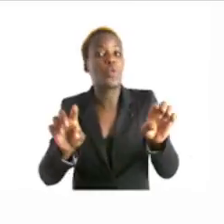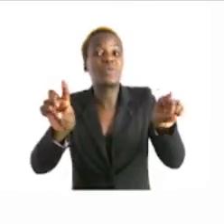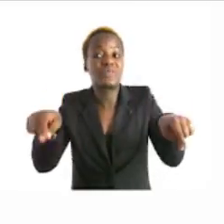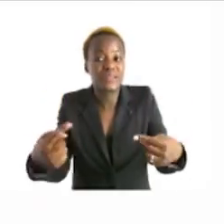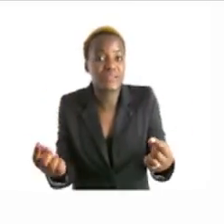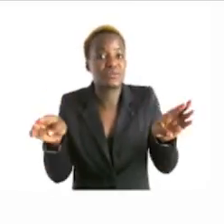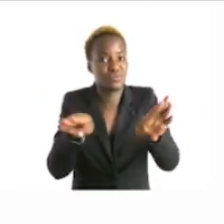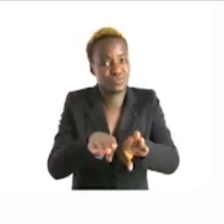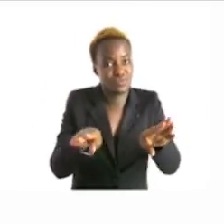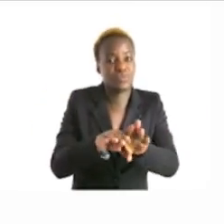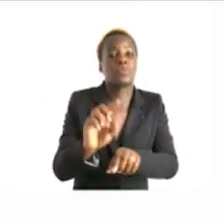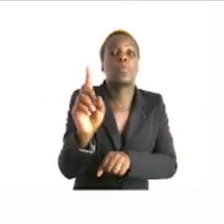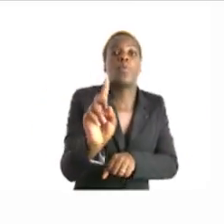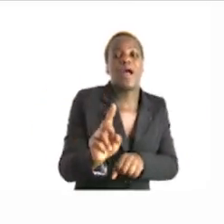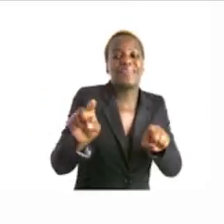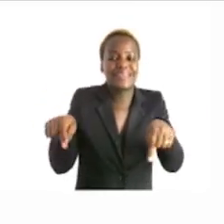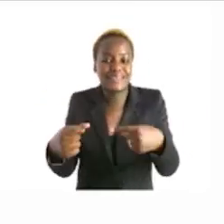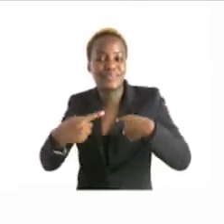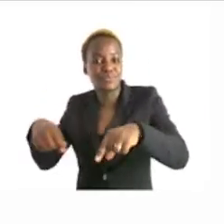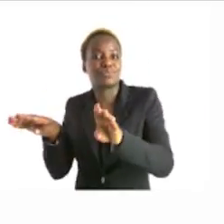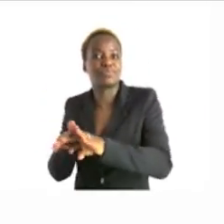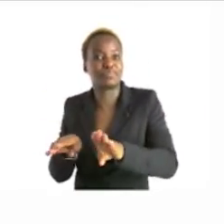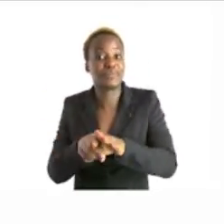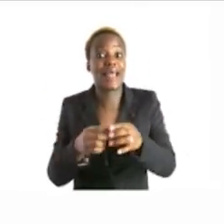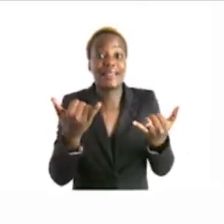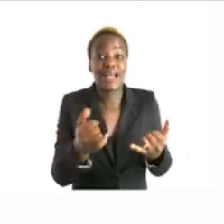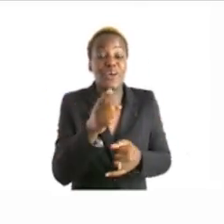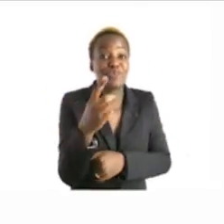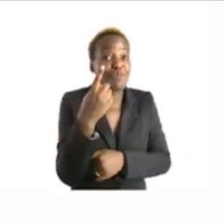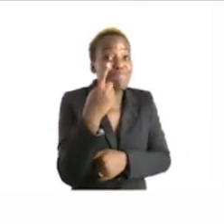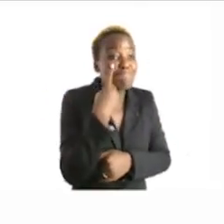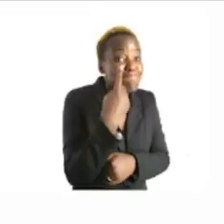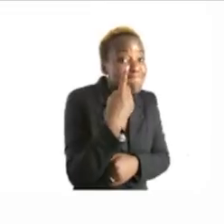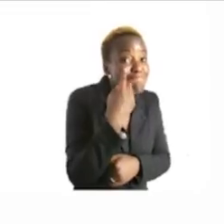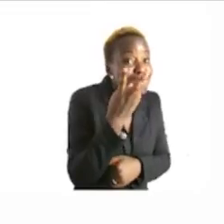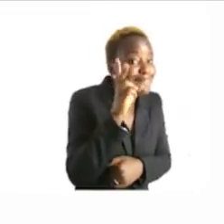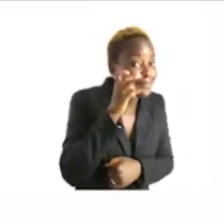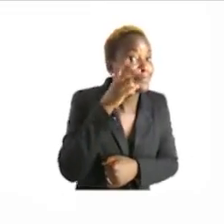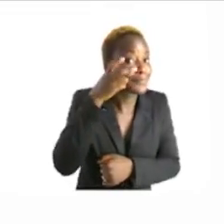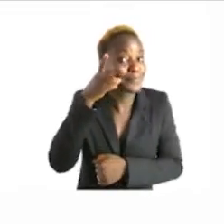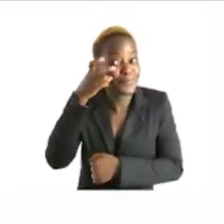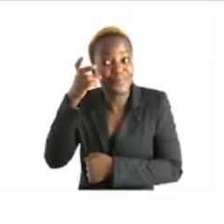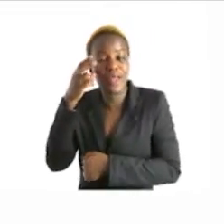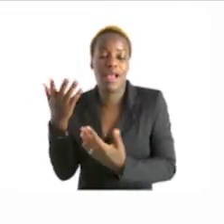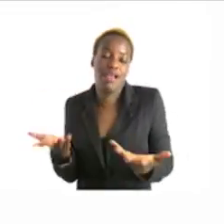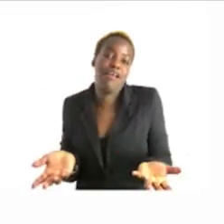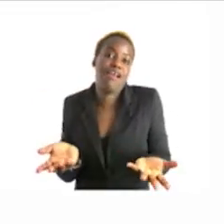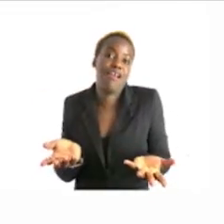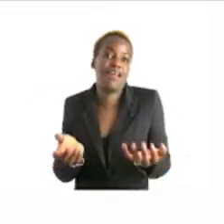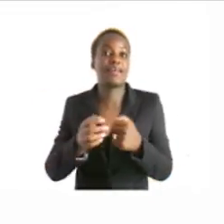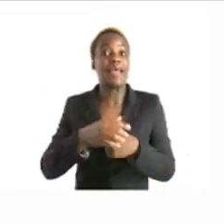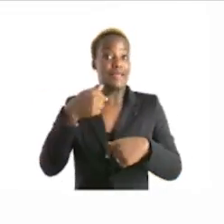that we are doing like right now you are listening and you are doing your activities and miss guriras is